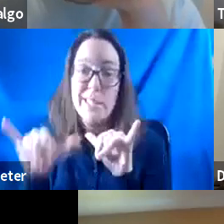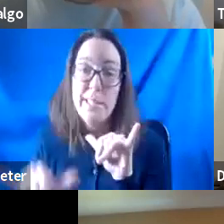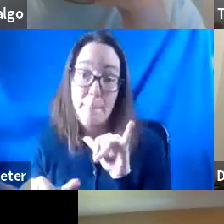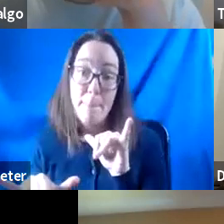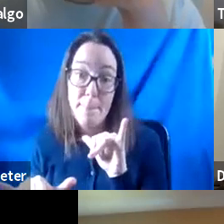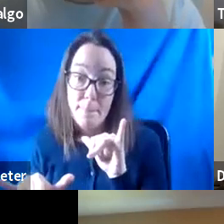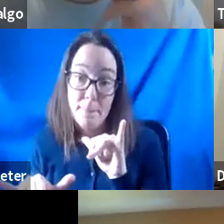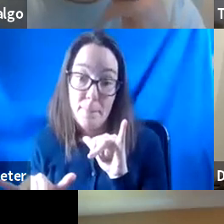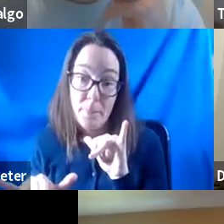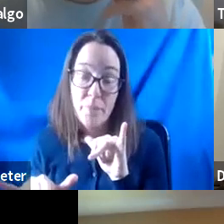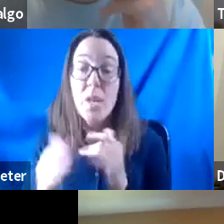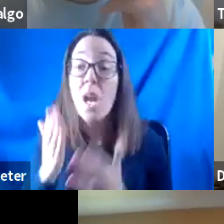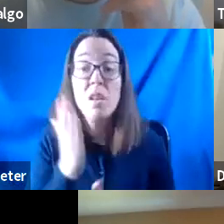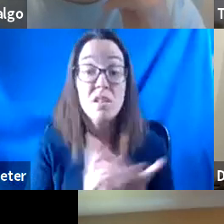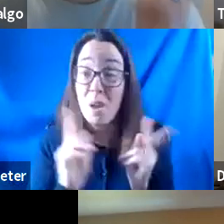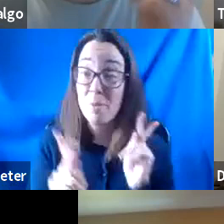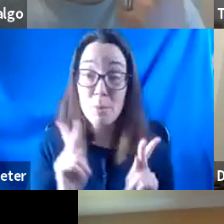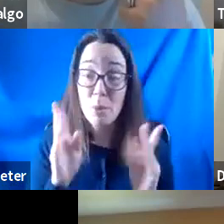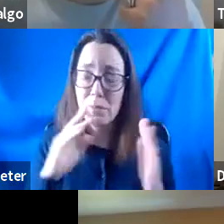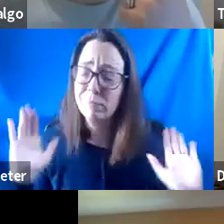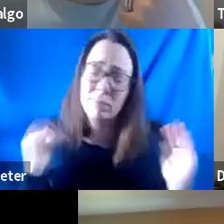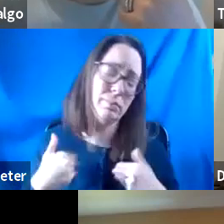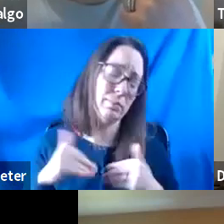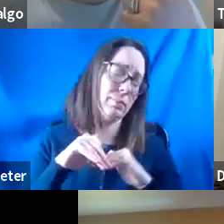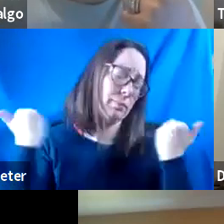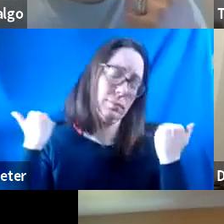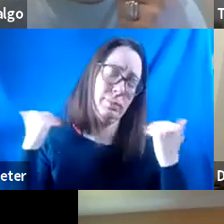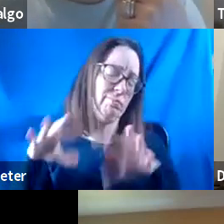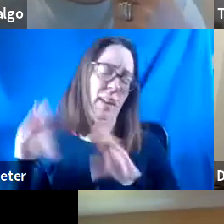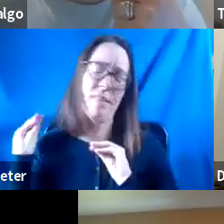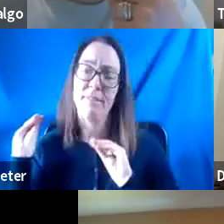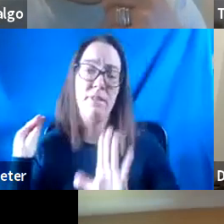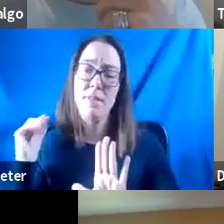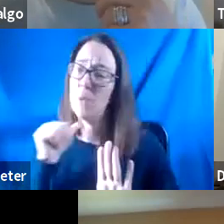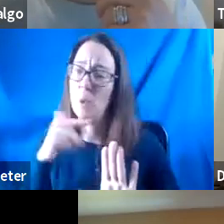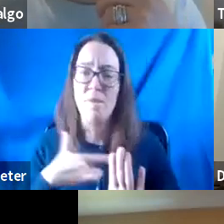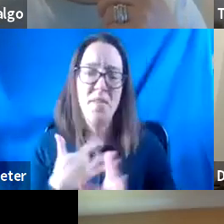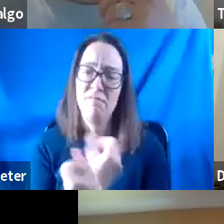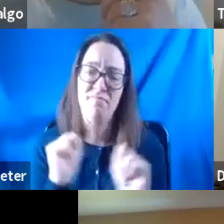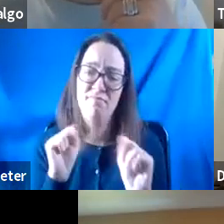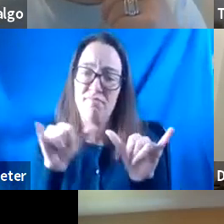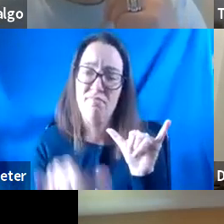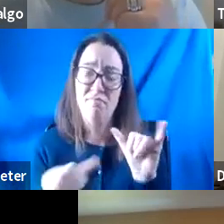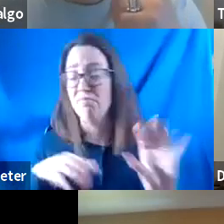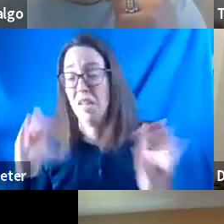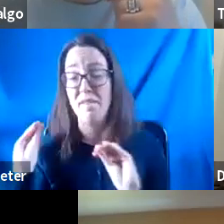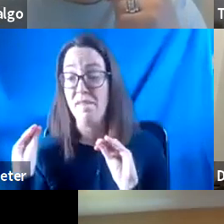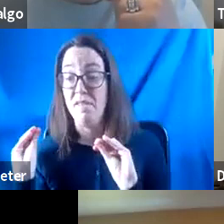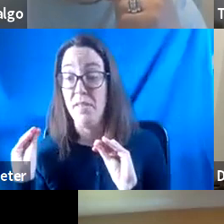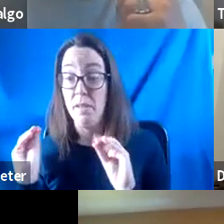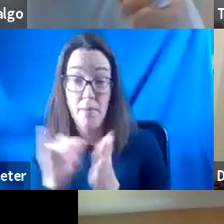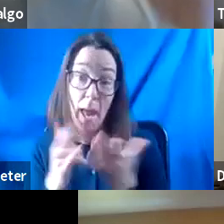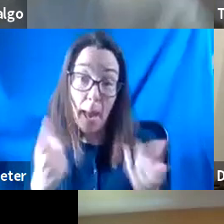walk out, and who say, forget it. If this meeting is not a safe space for me, I'm going to walk right out. This is one